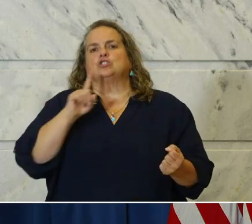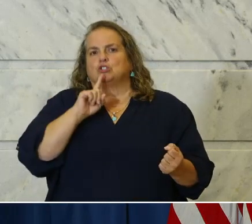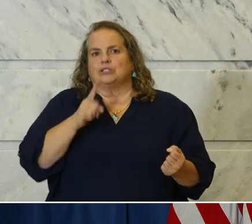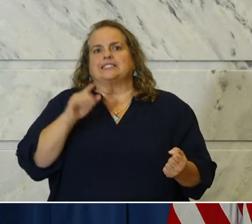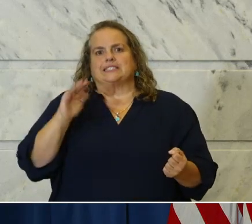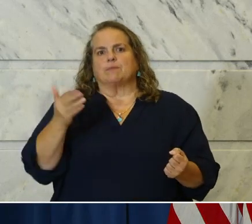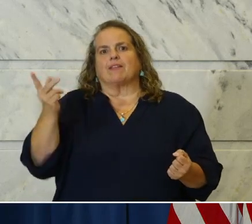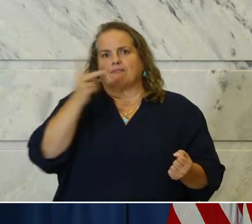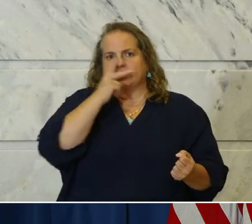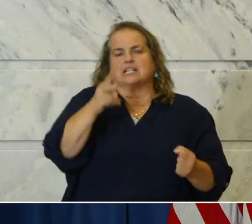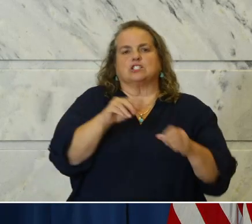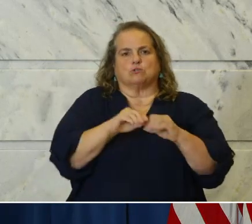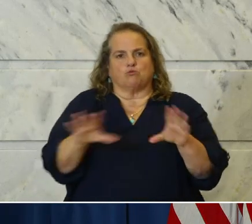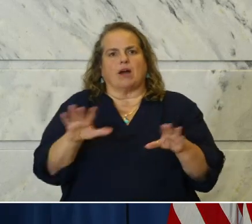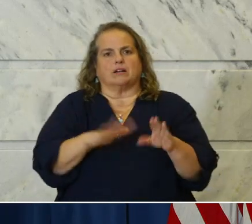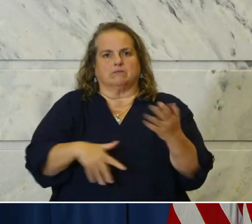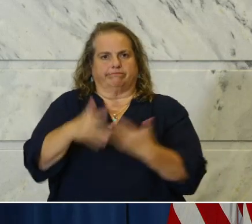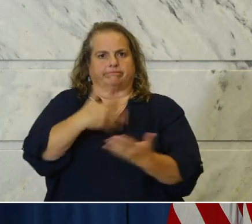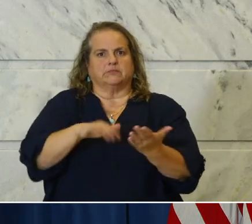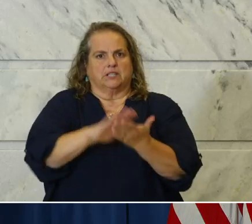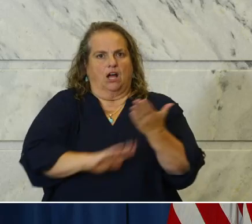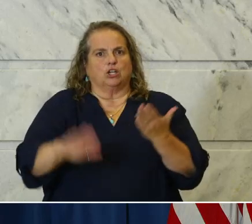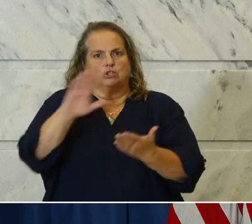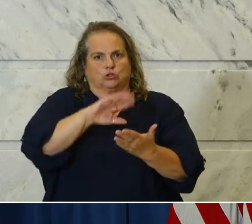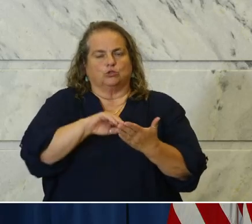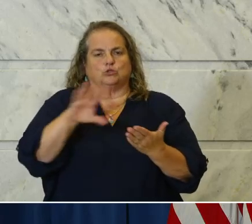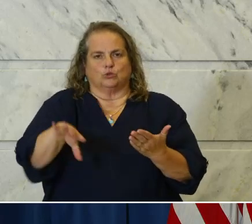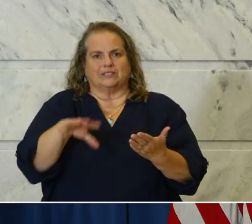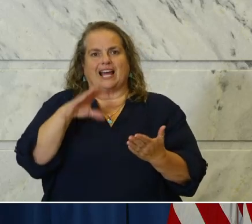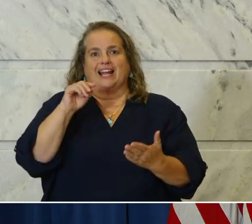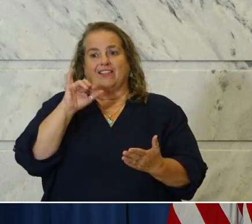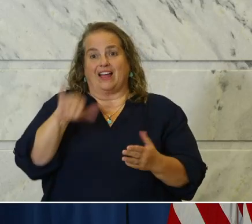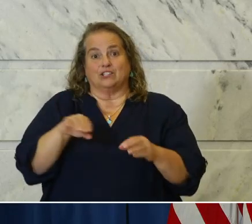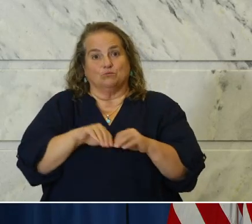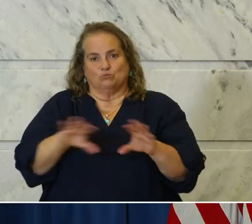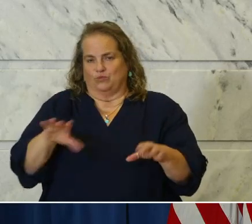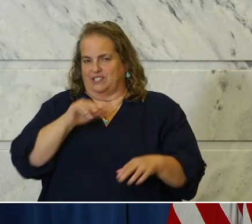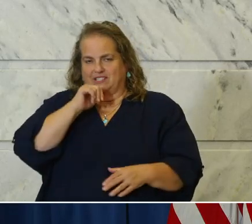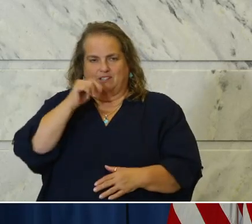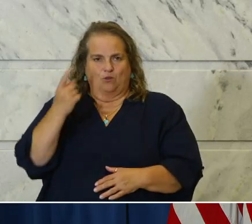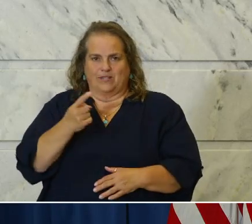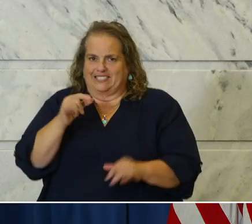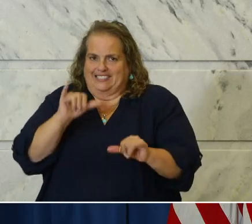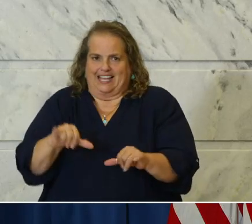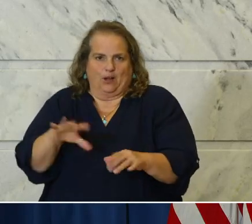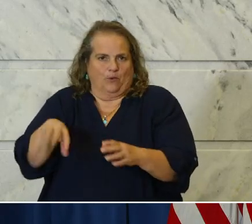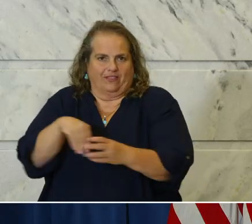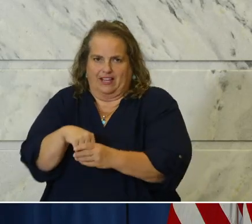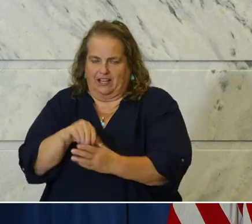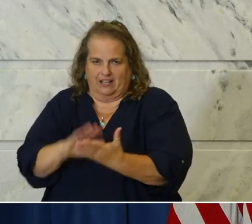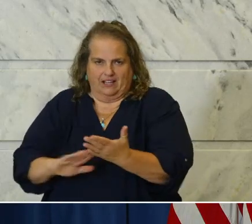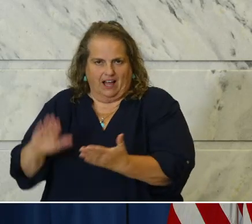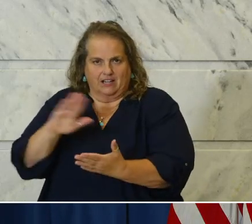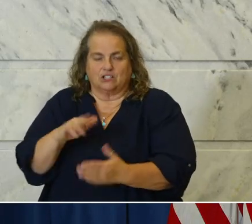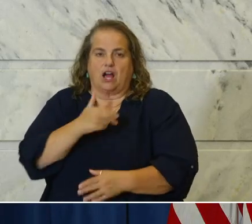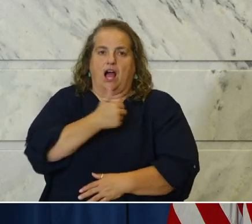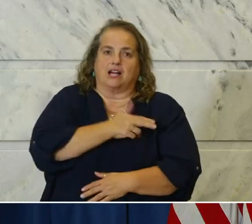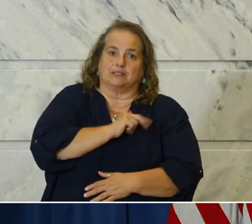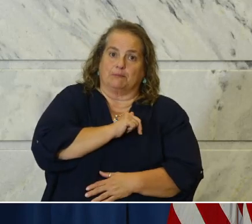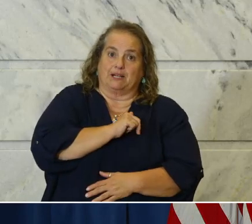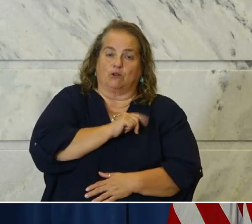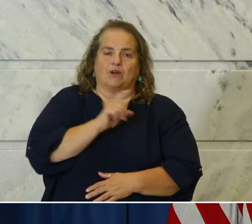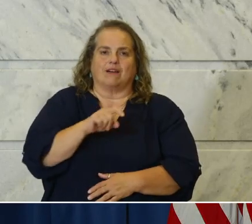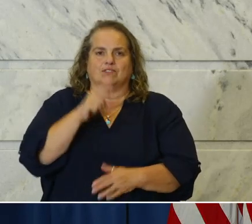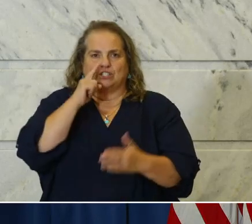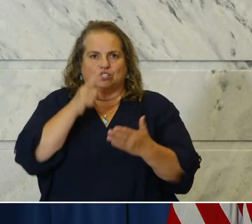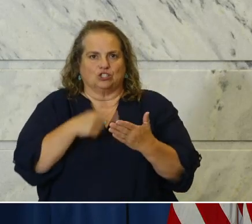spread amongst the college students. And there's no way that that spread stays just within the college students. Hospitalization, we'd have to check,